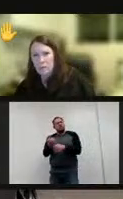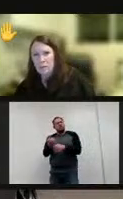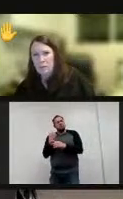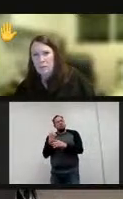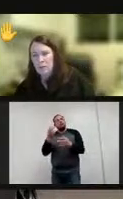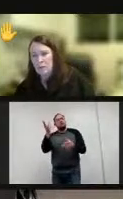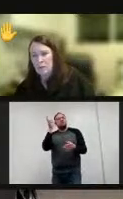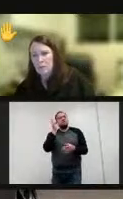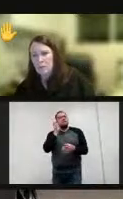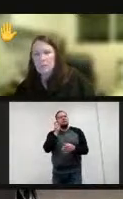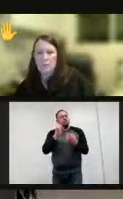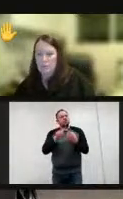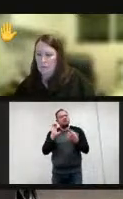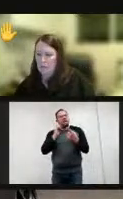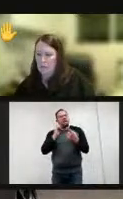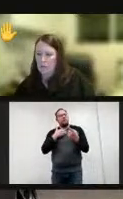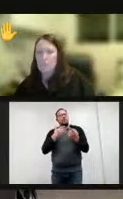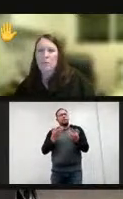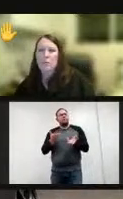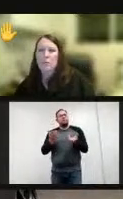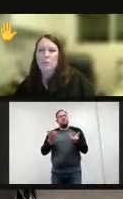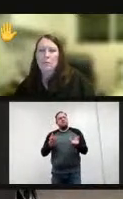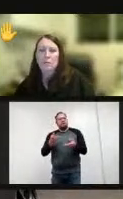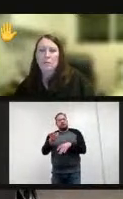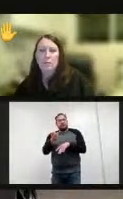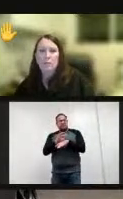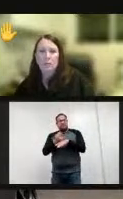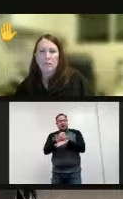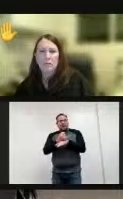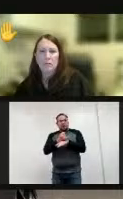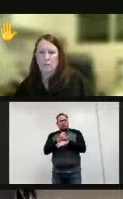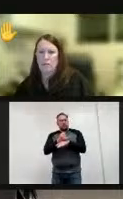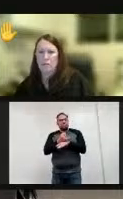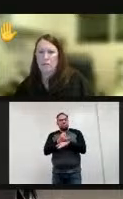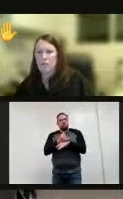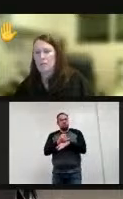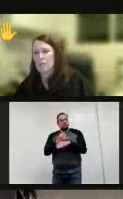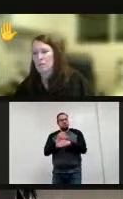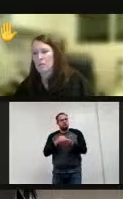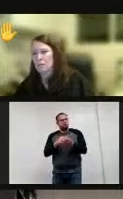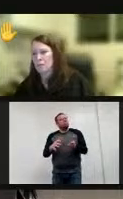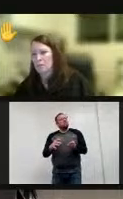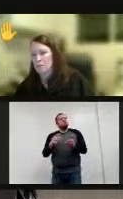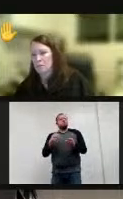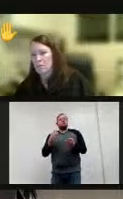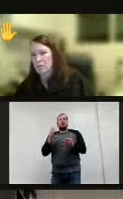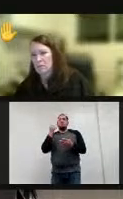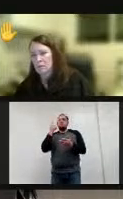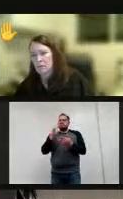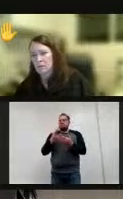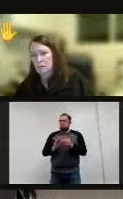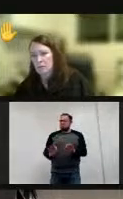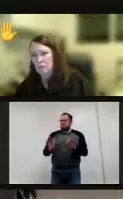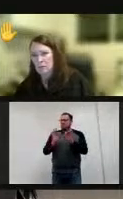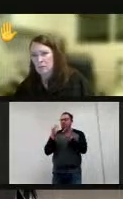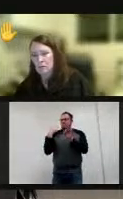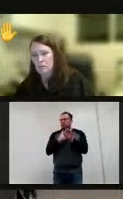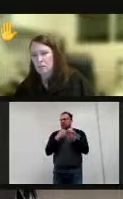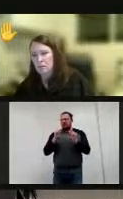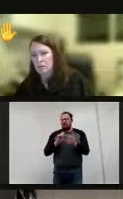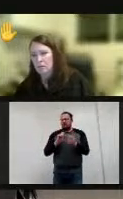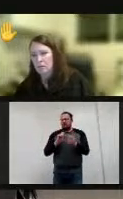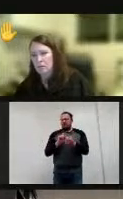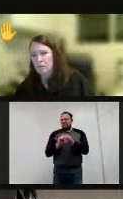to our Pacific Islander students and just understand how important that we can make the small change of